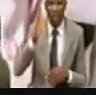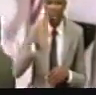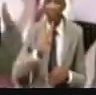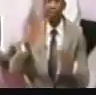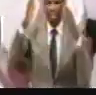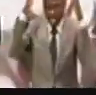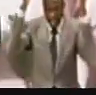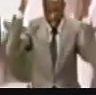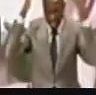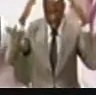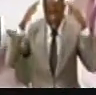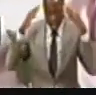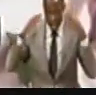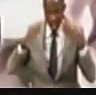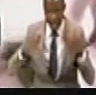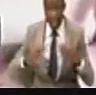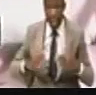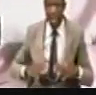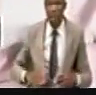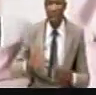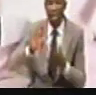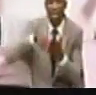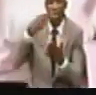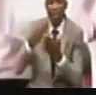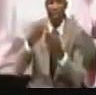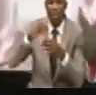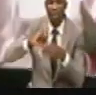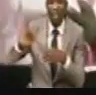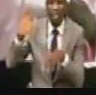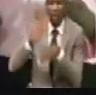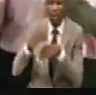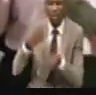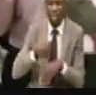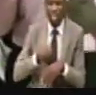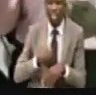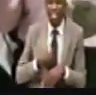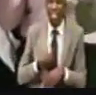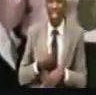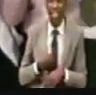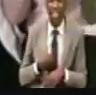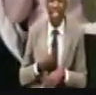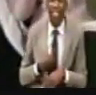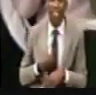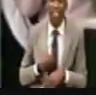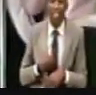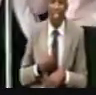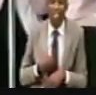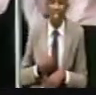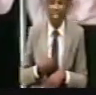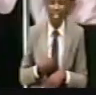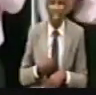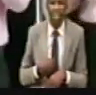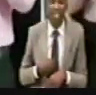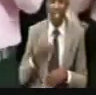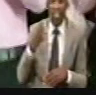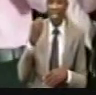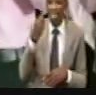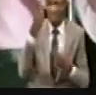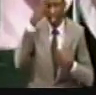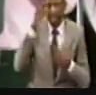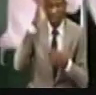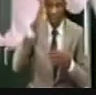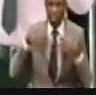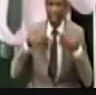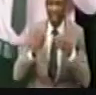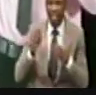there will be showers coming from God. Coming from God. There will be showers